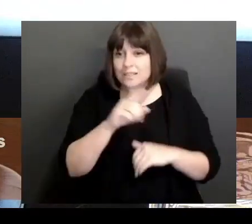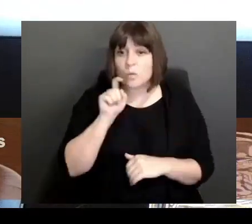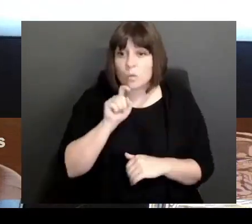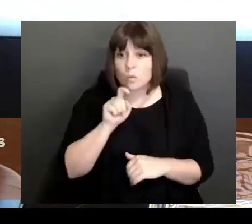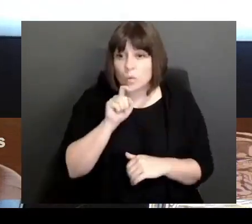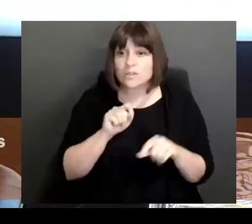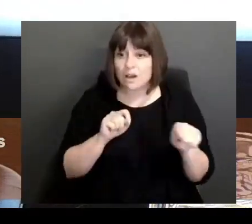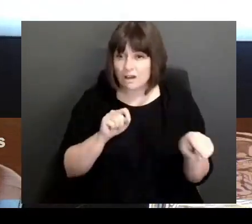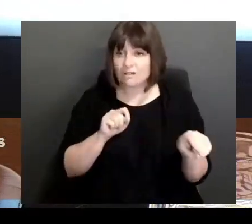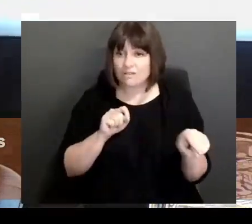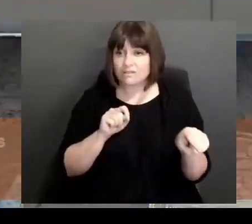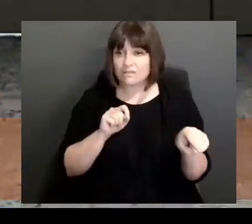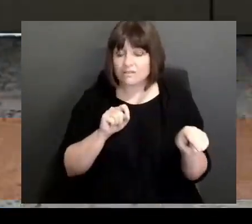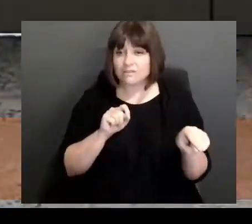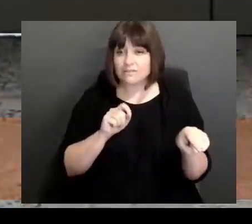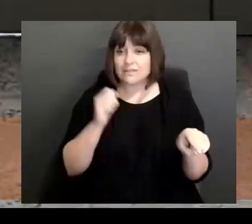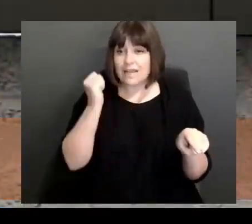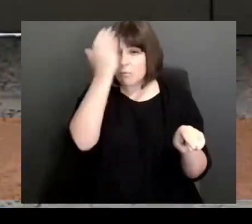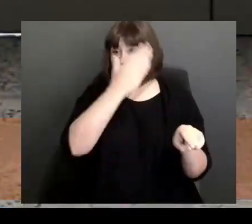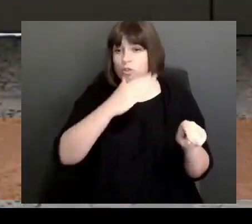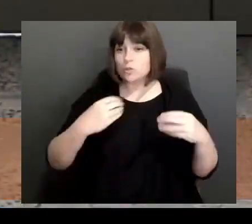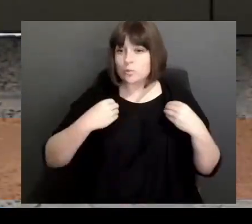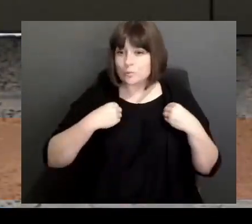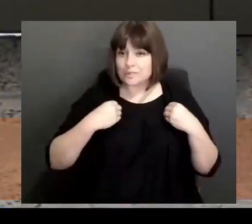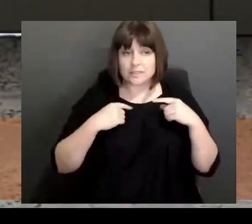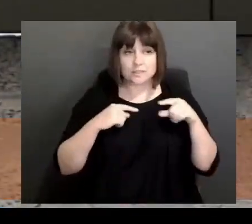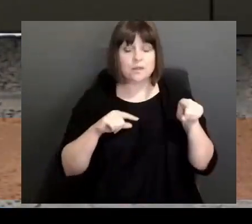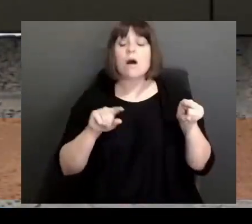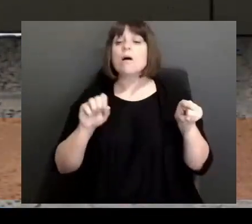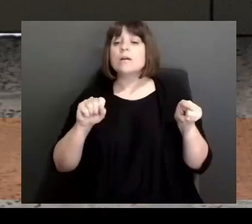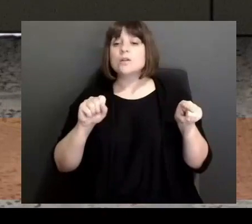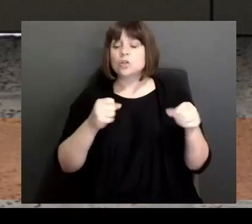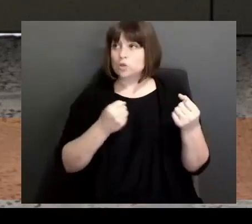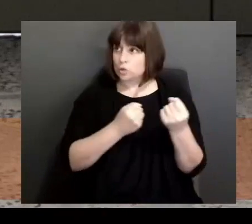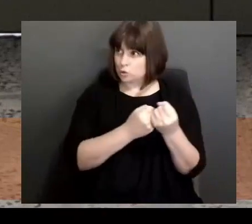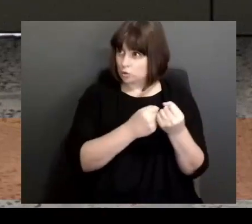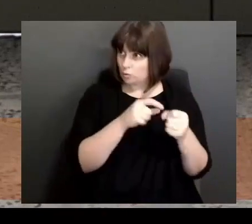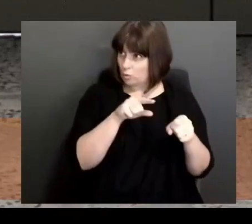Aboriginal Corporation. Yep. To support their engagement with offshore wind.